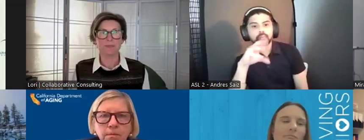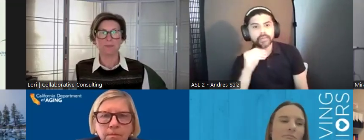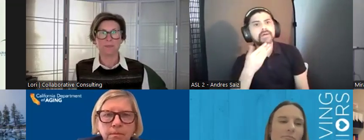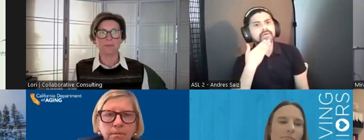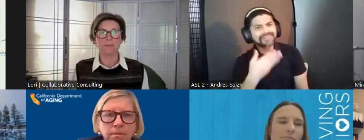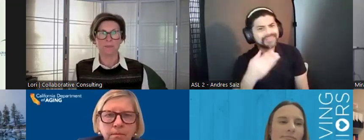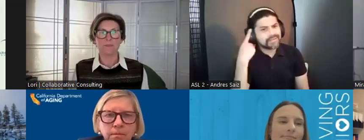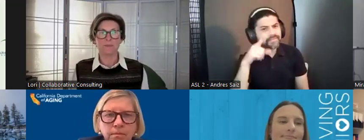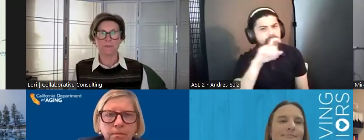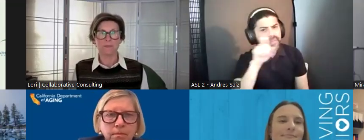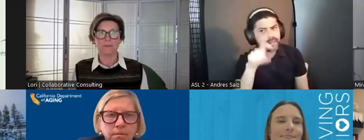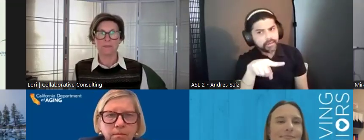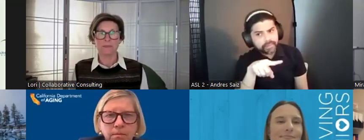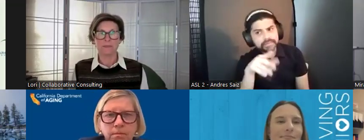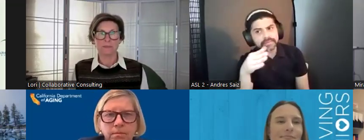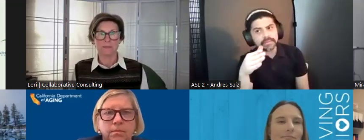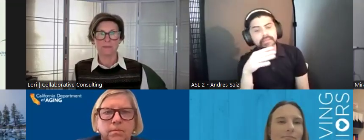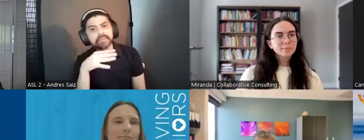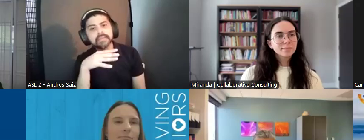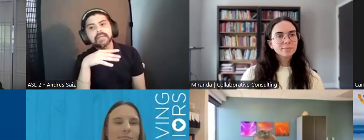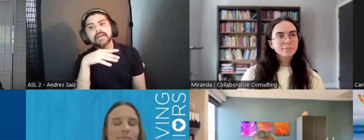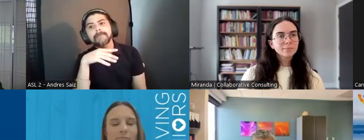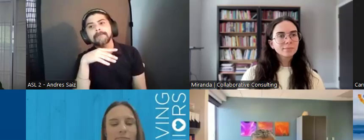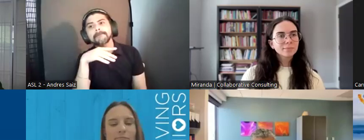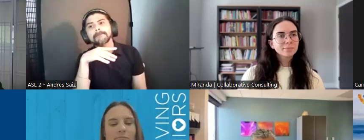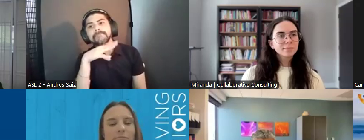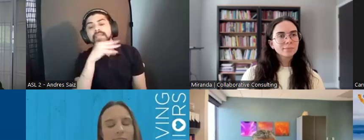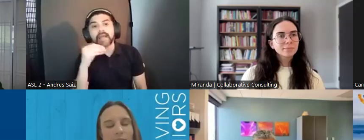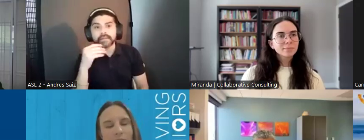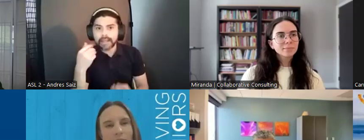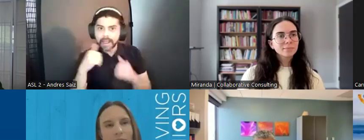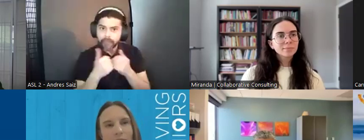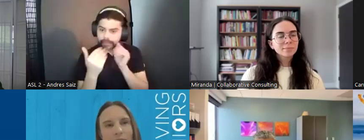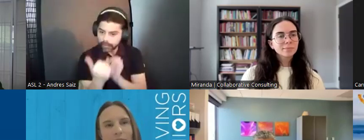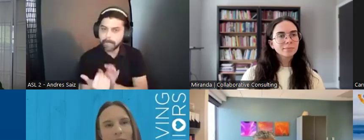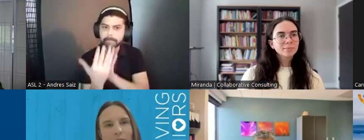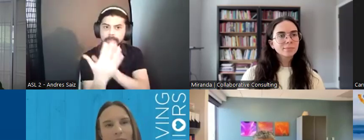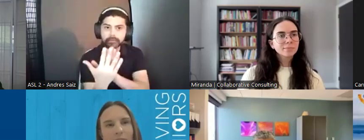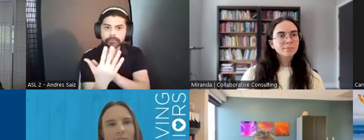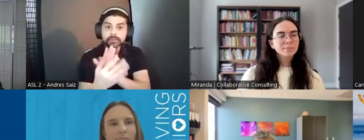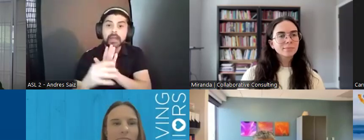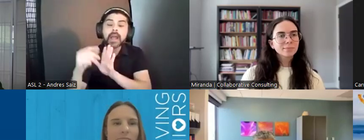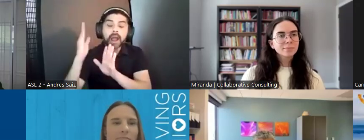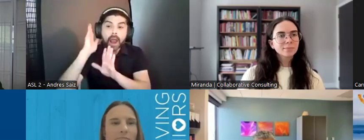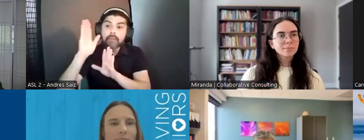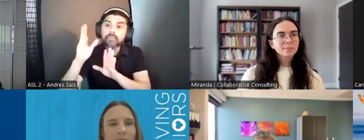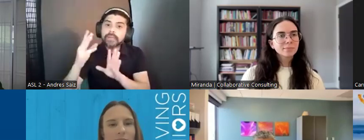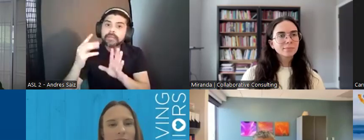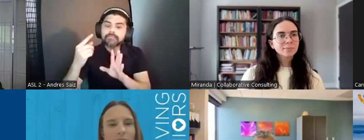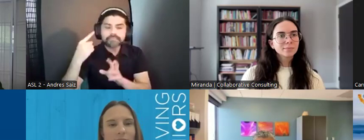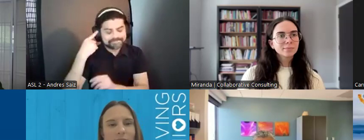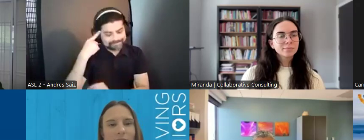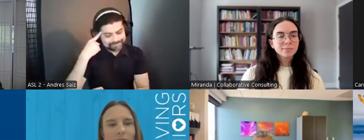that question and for the thoughtful approach to how we might consider it. I will say that I've given this some thought,